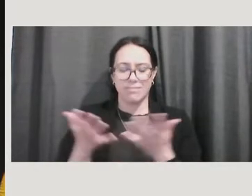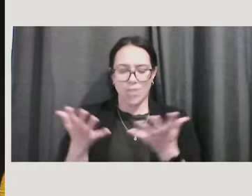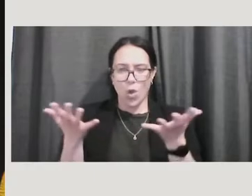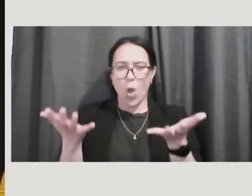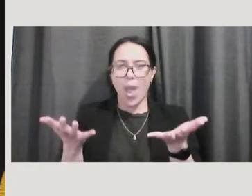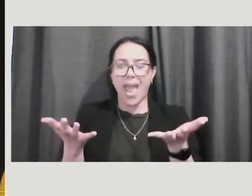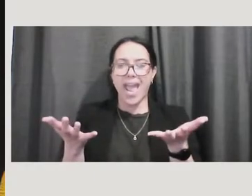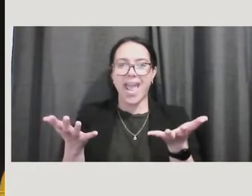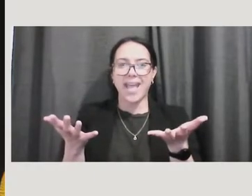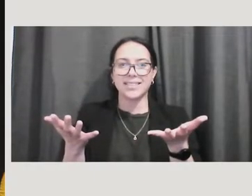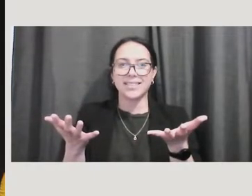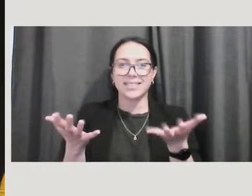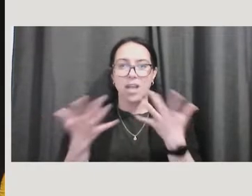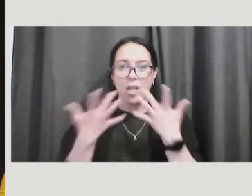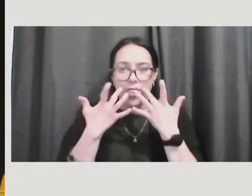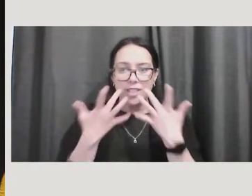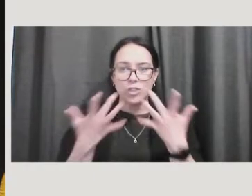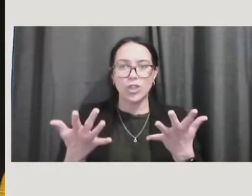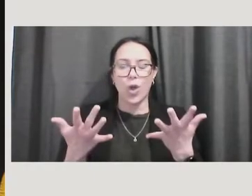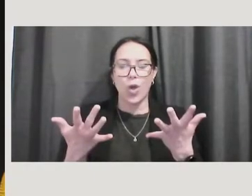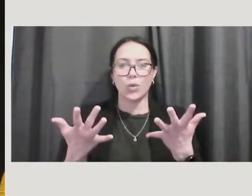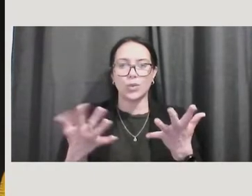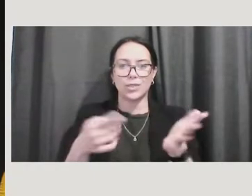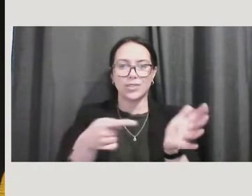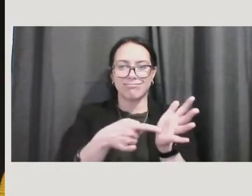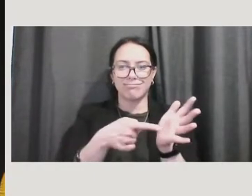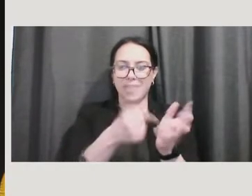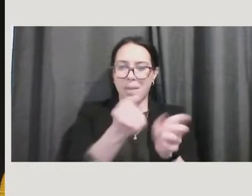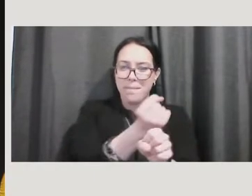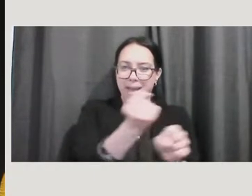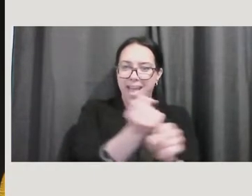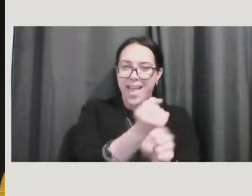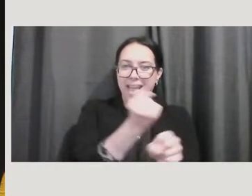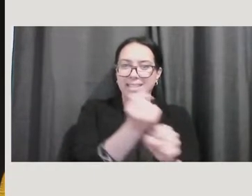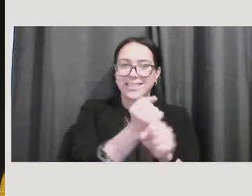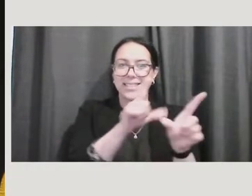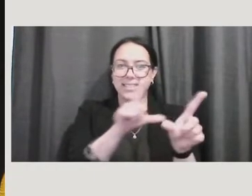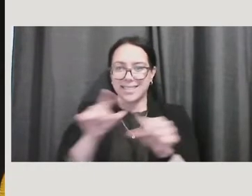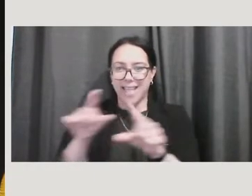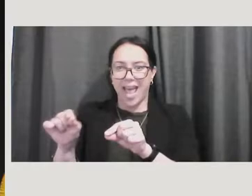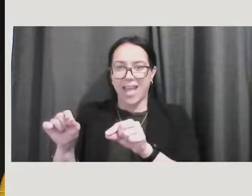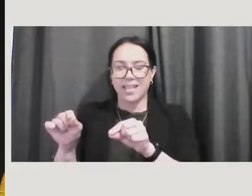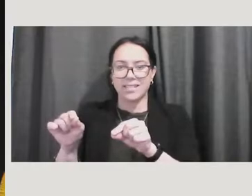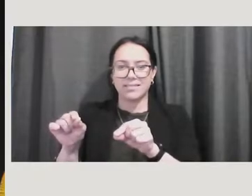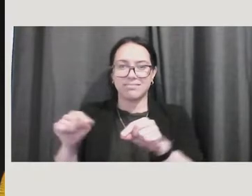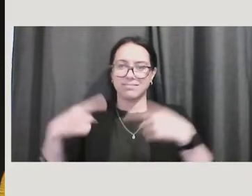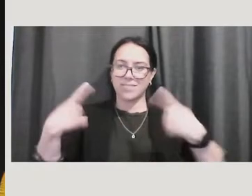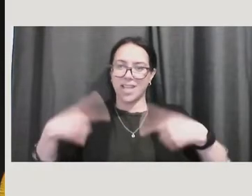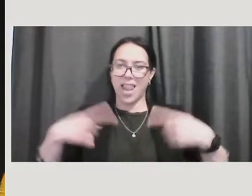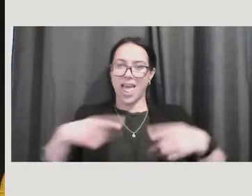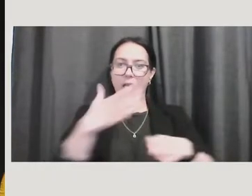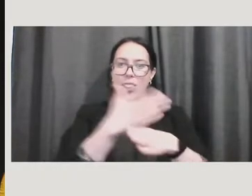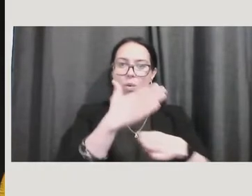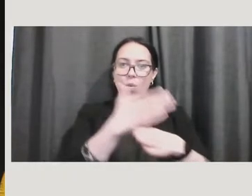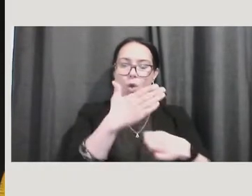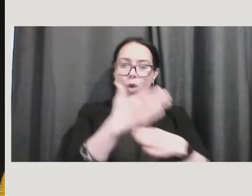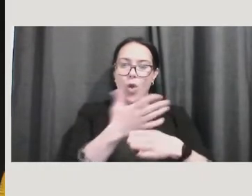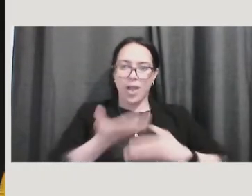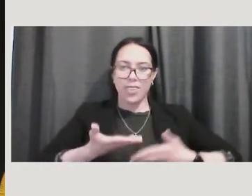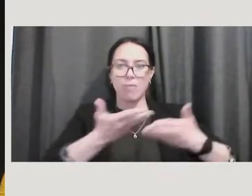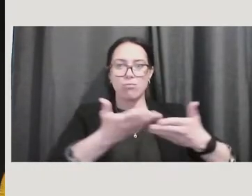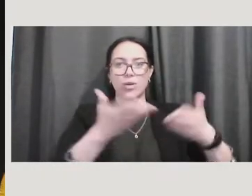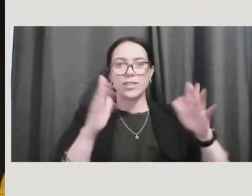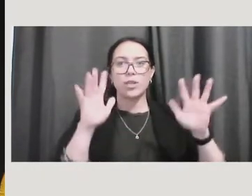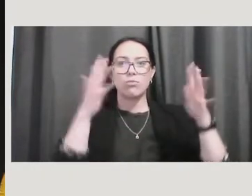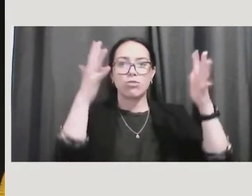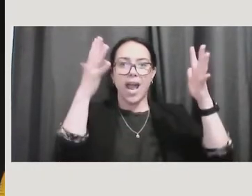and made and done and let the work brings her praise to the City Gate this is